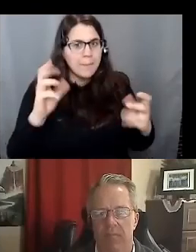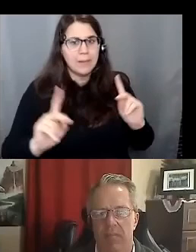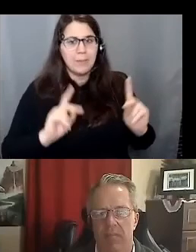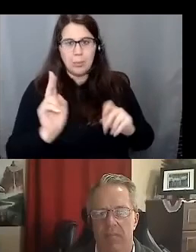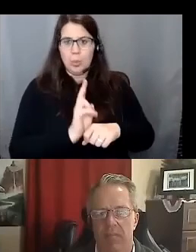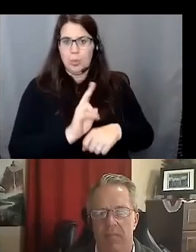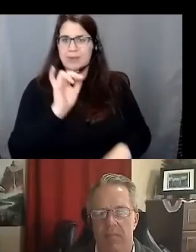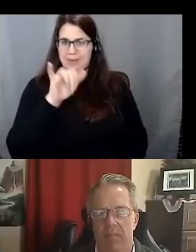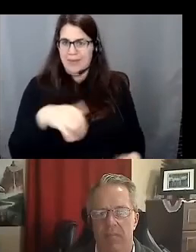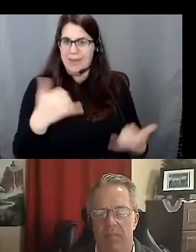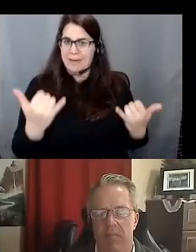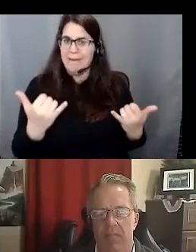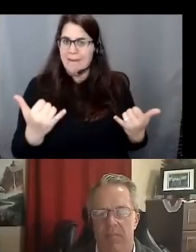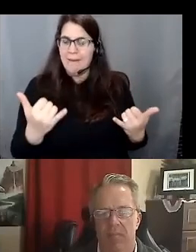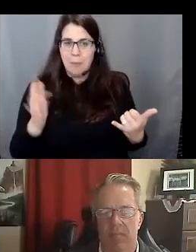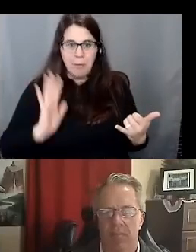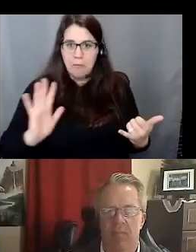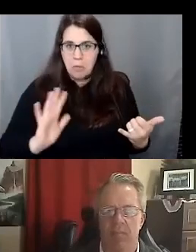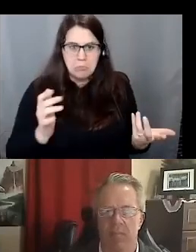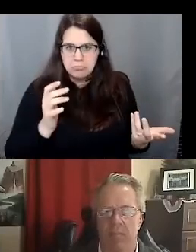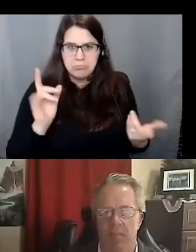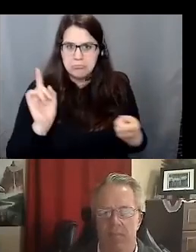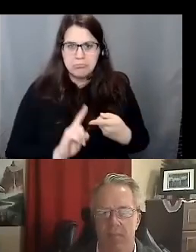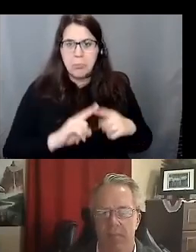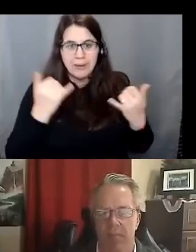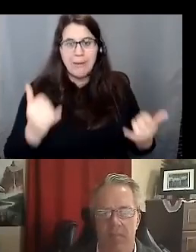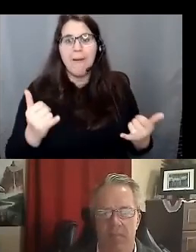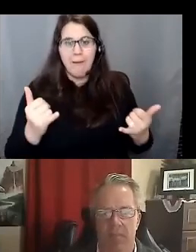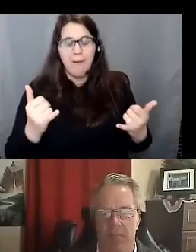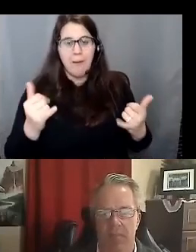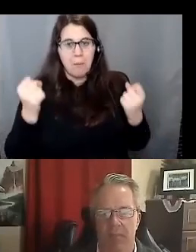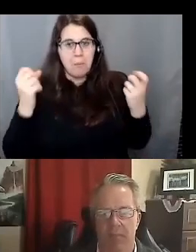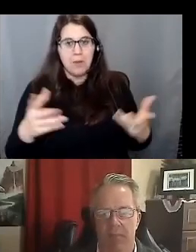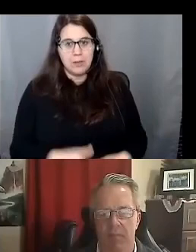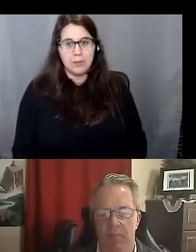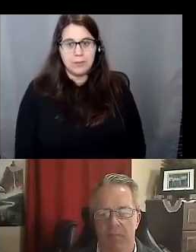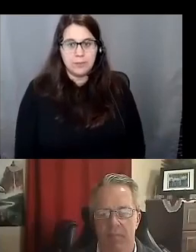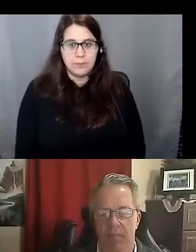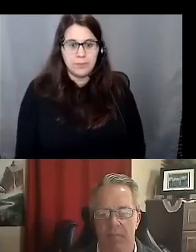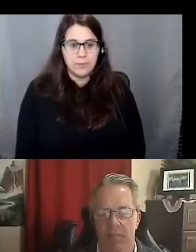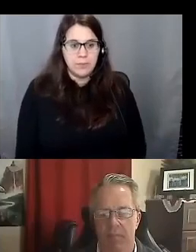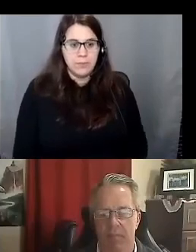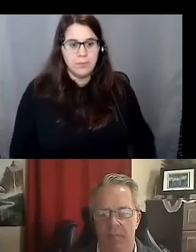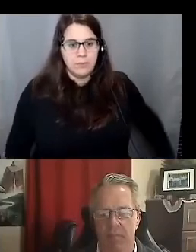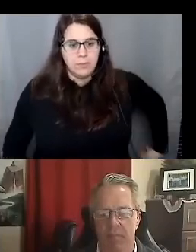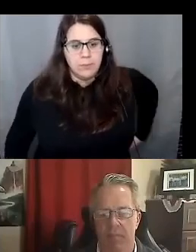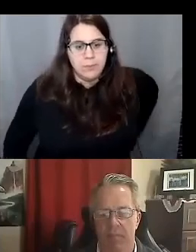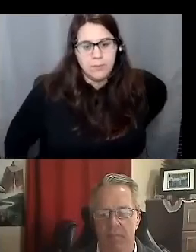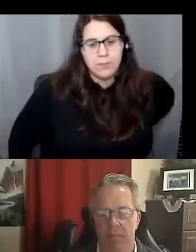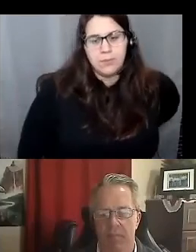use that option now. And I think, too, I would attribute it to the fact that